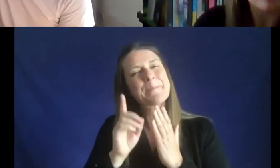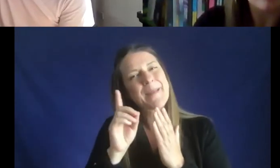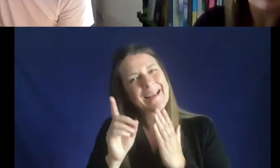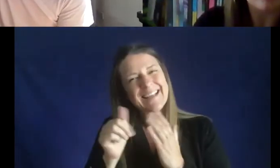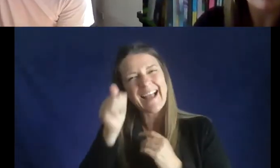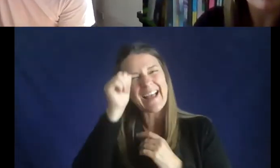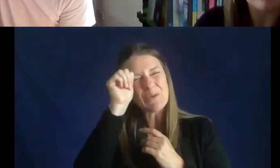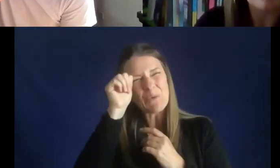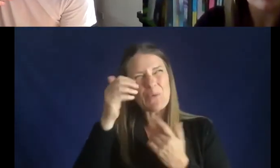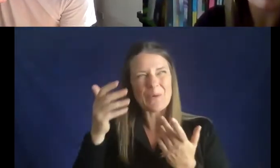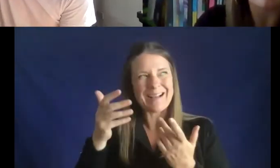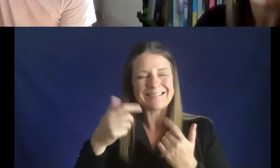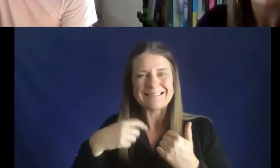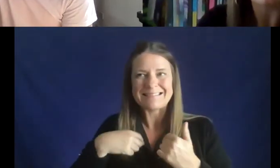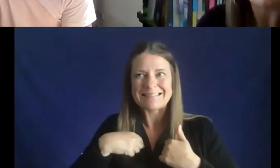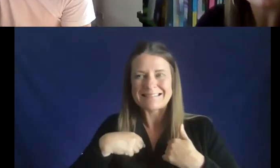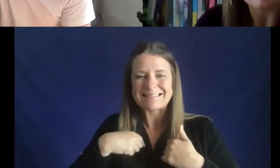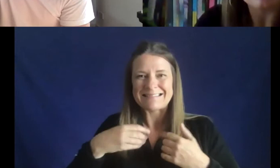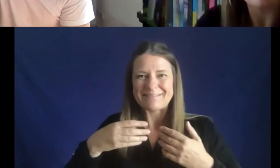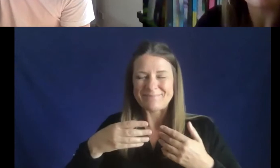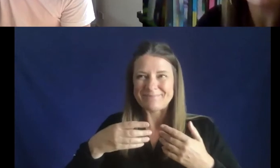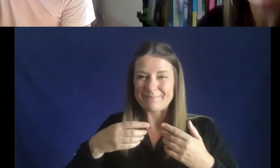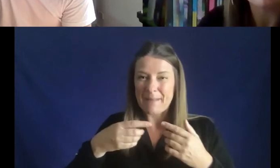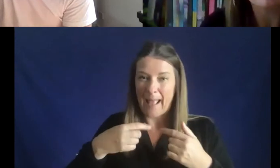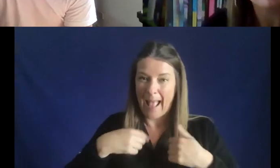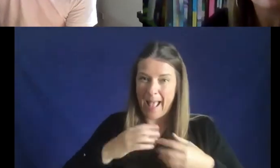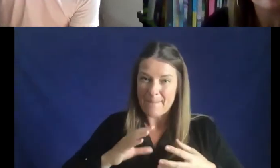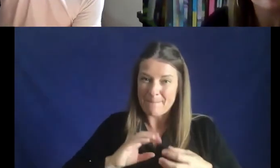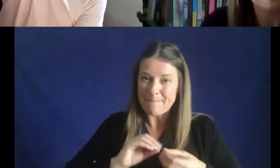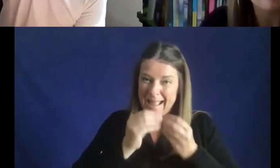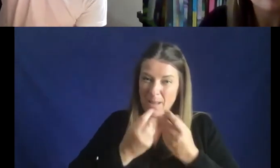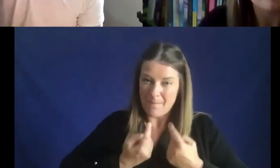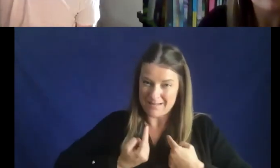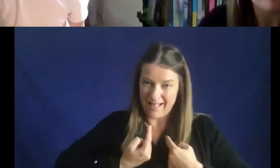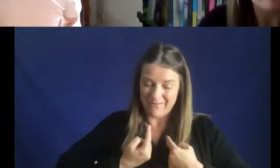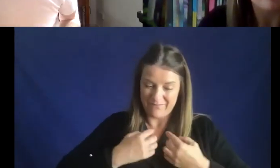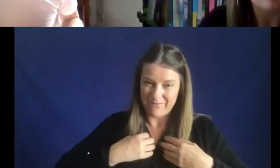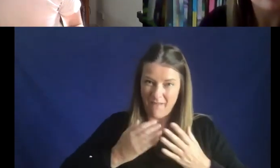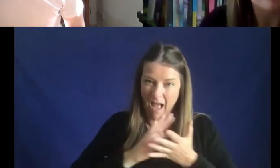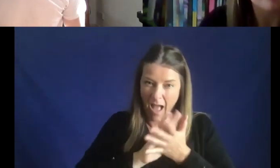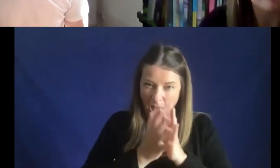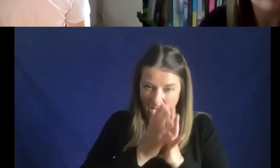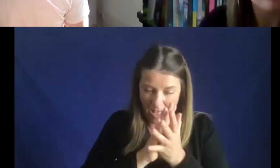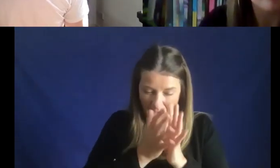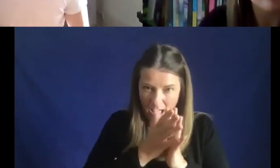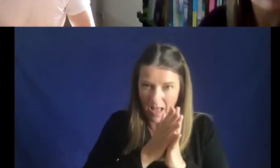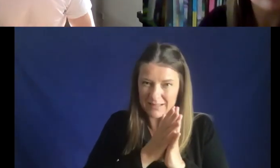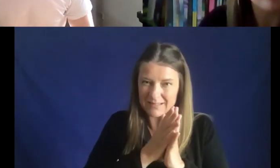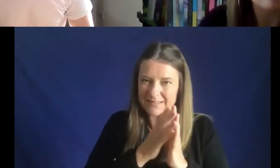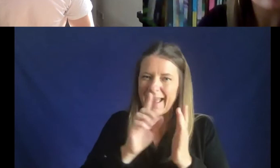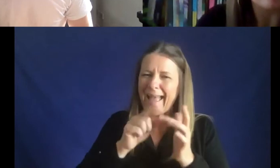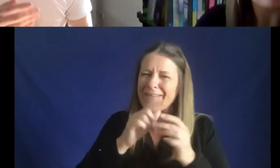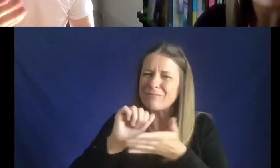know how I would feel about a photocopied version of it, because I feel like it would begin to feel a bit mass produced,